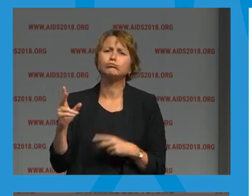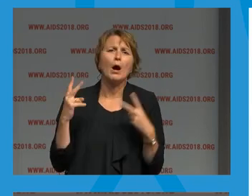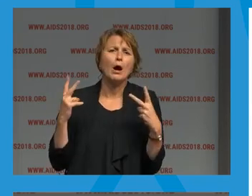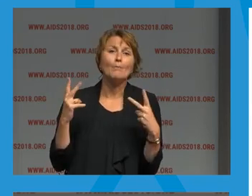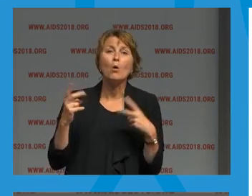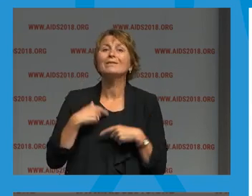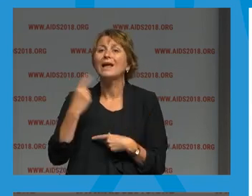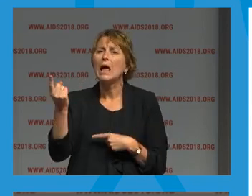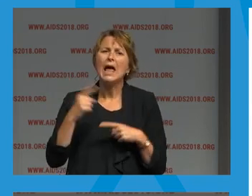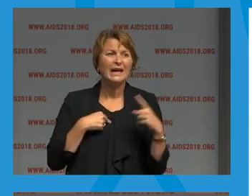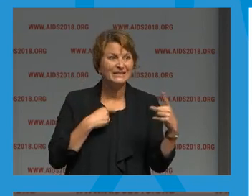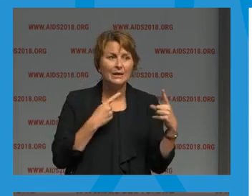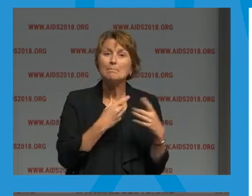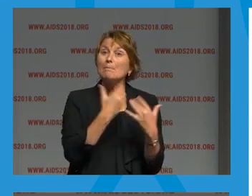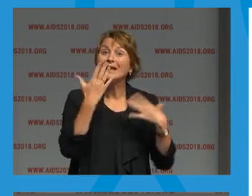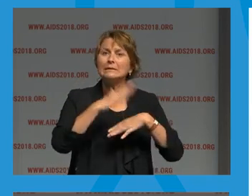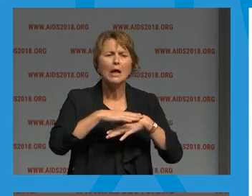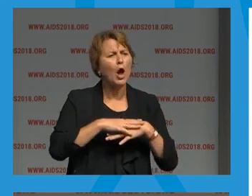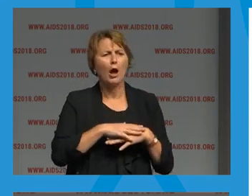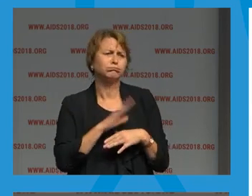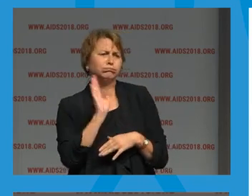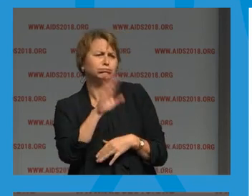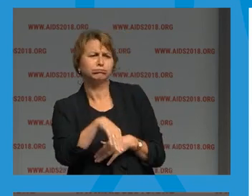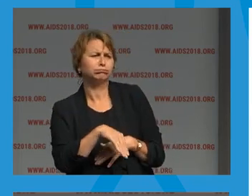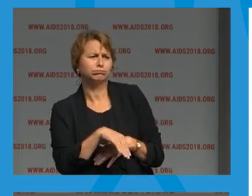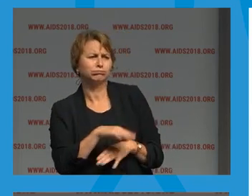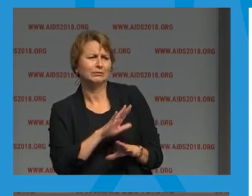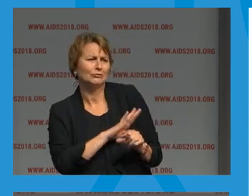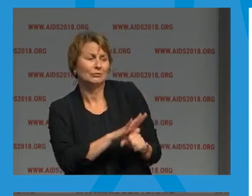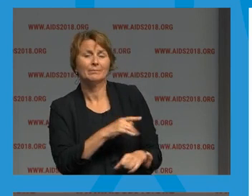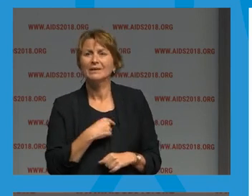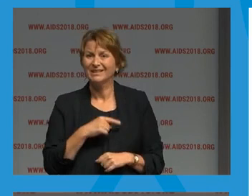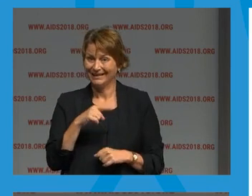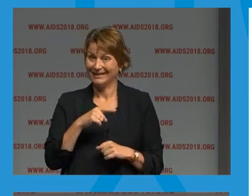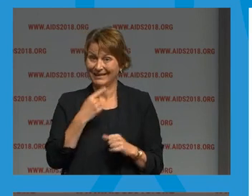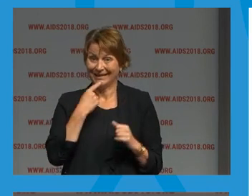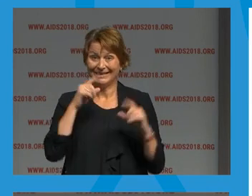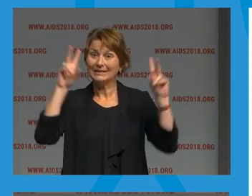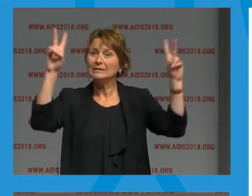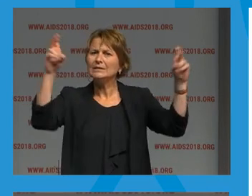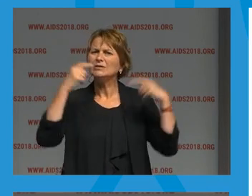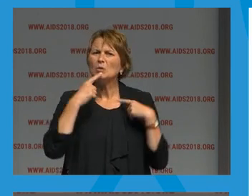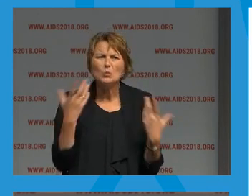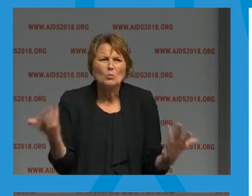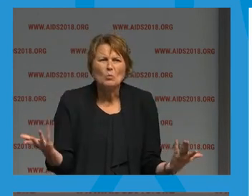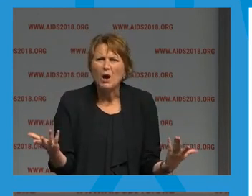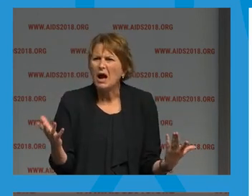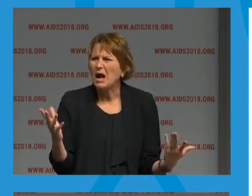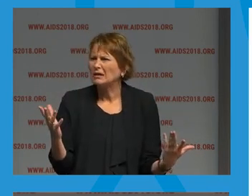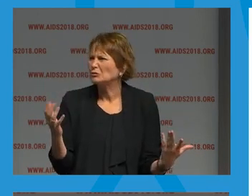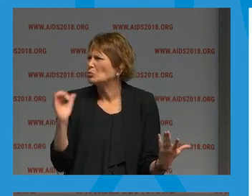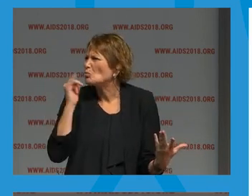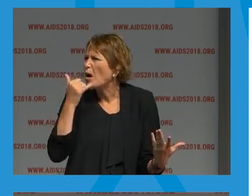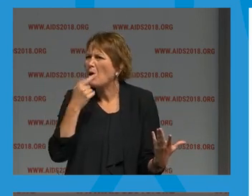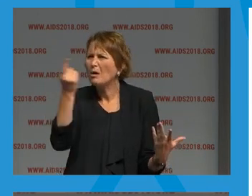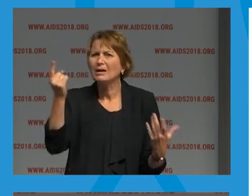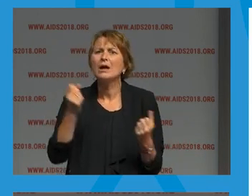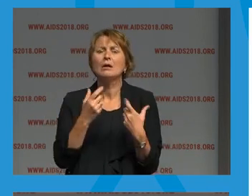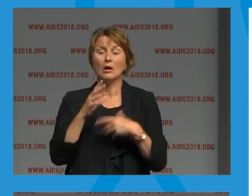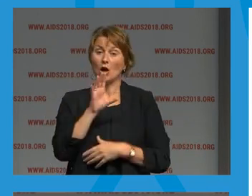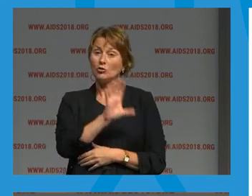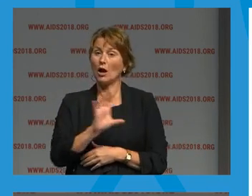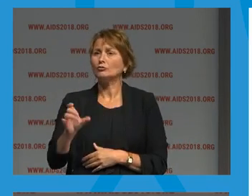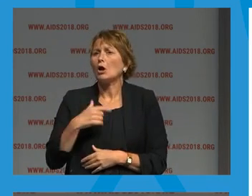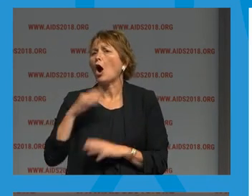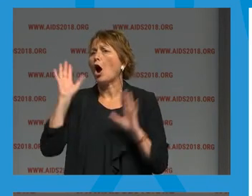discrimination. What is wrong, he asked. Why is it so difficult to mobilize nations against AIDS,